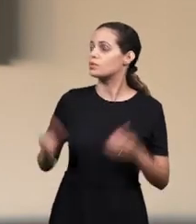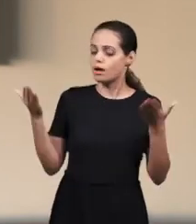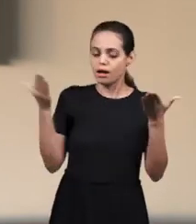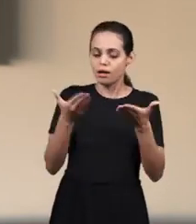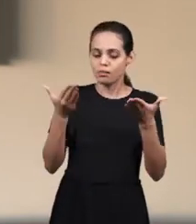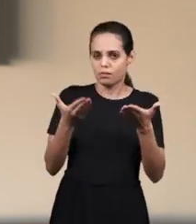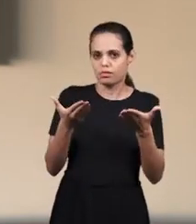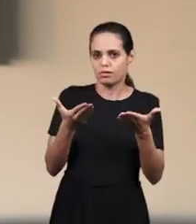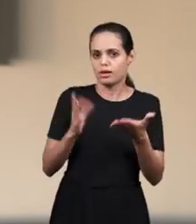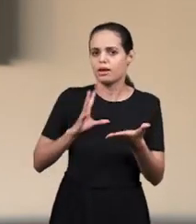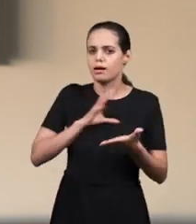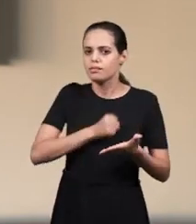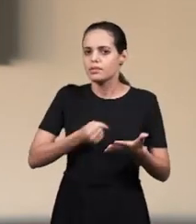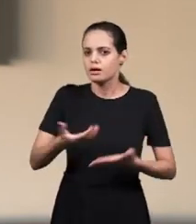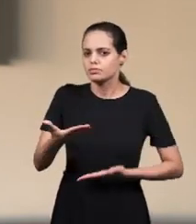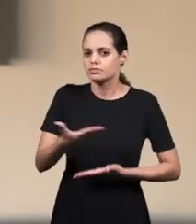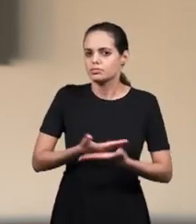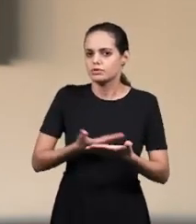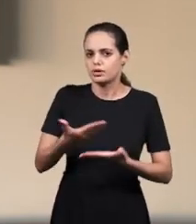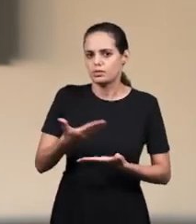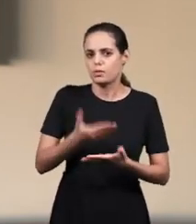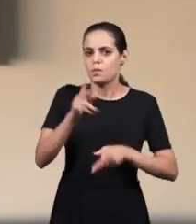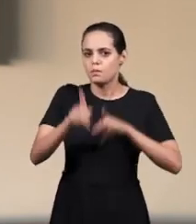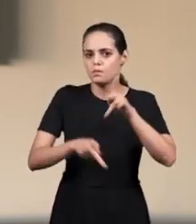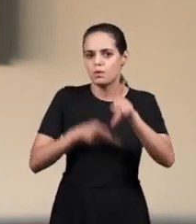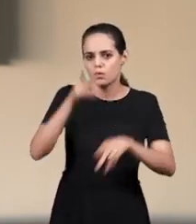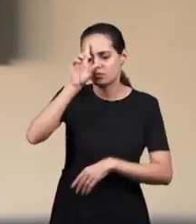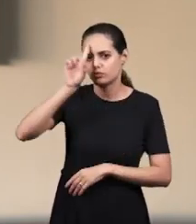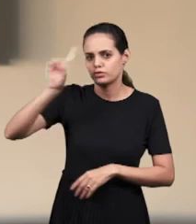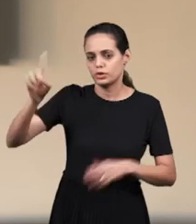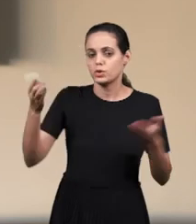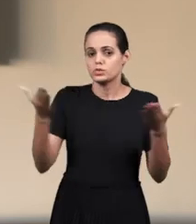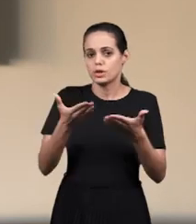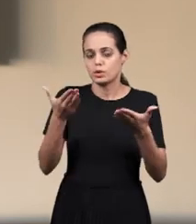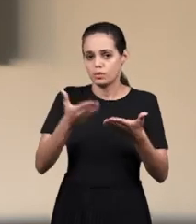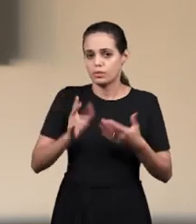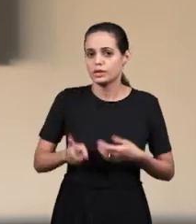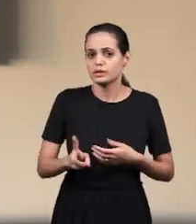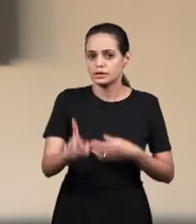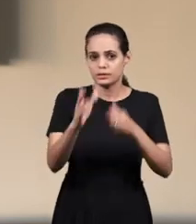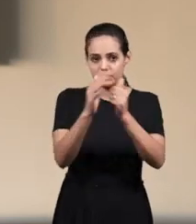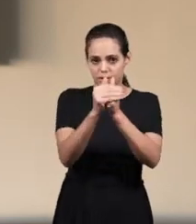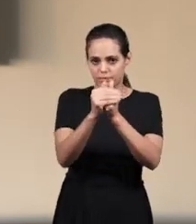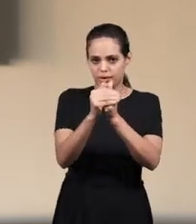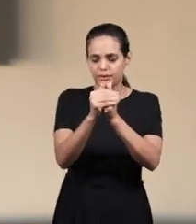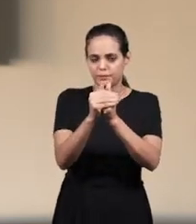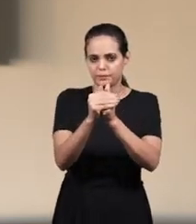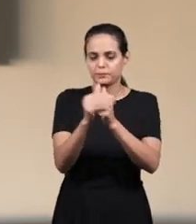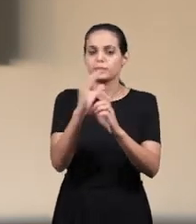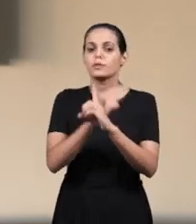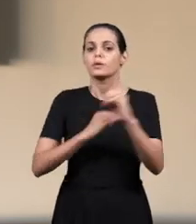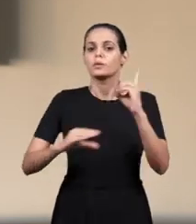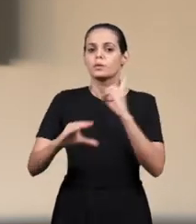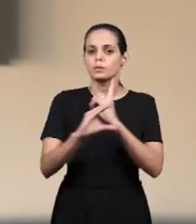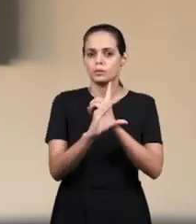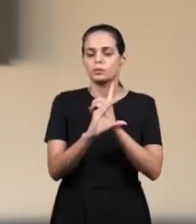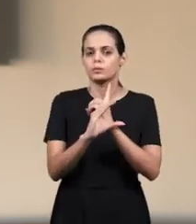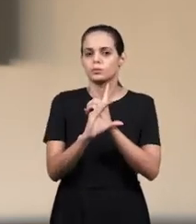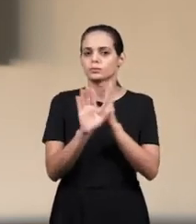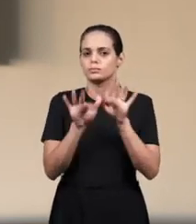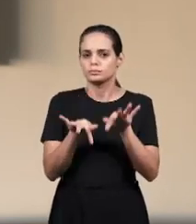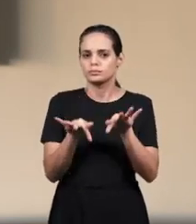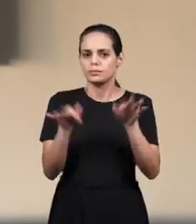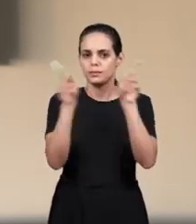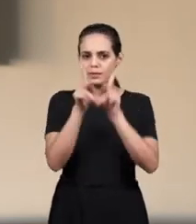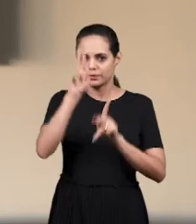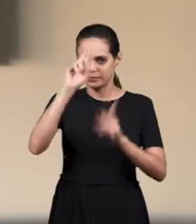the sweet and eternal, and the fellowship of the Holy Spirit can be upon you, beloved of the Lord,